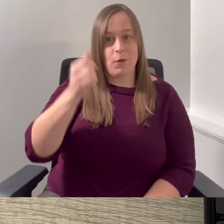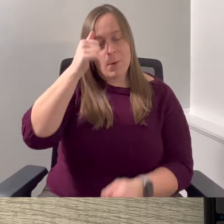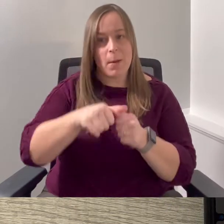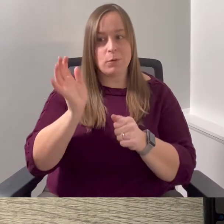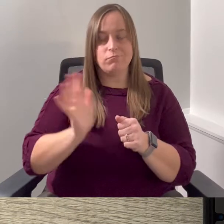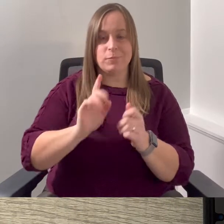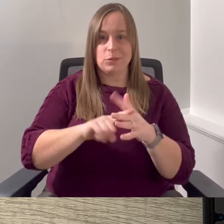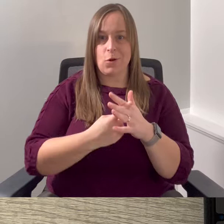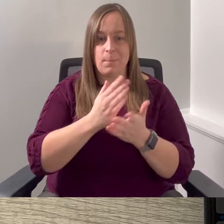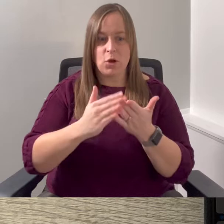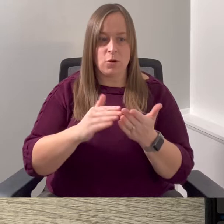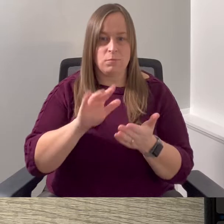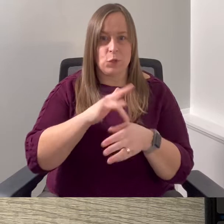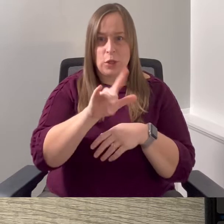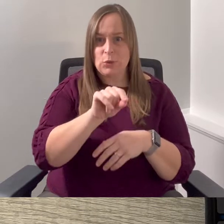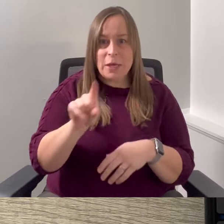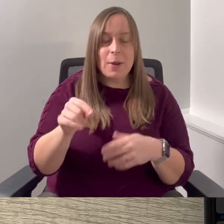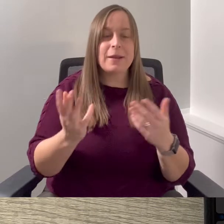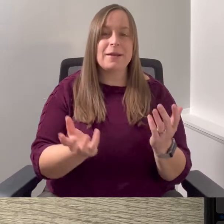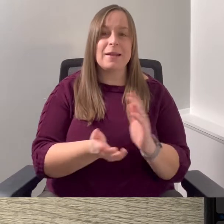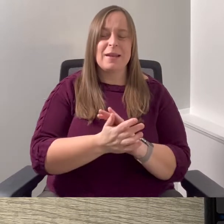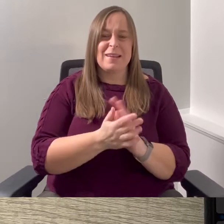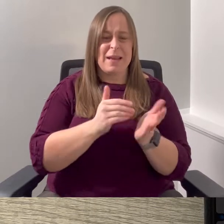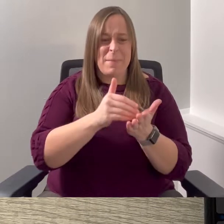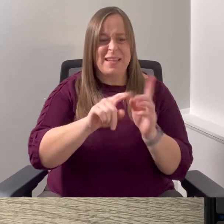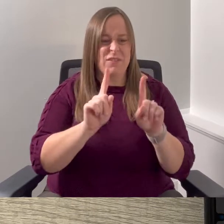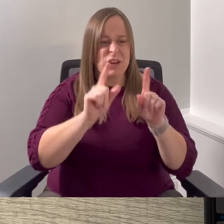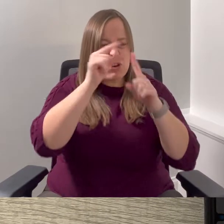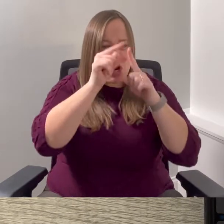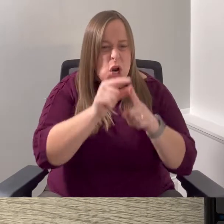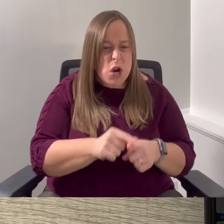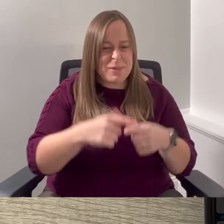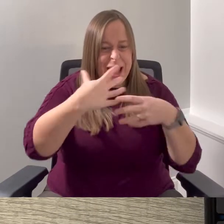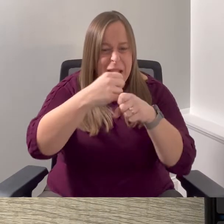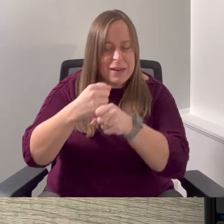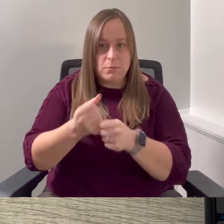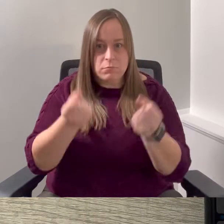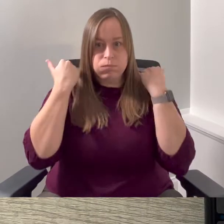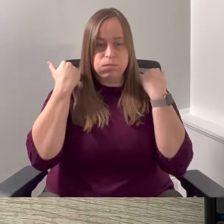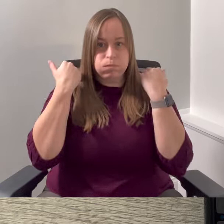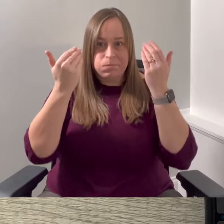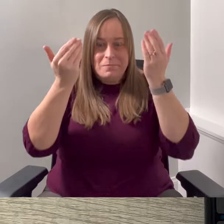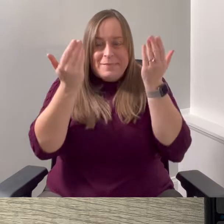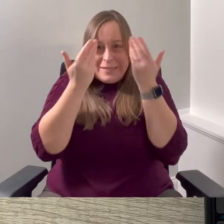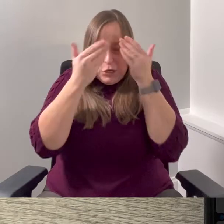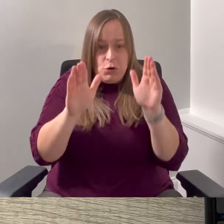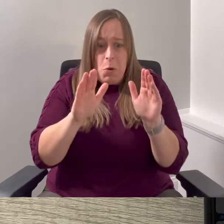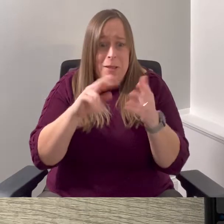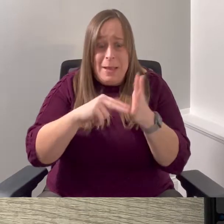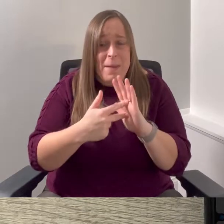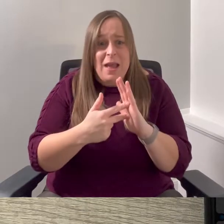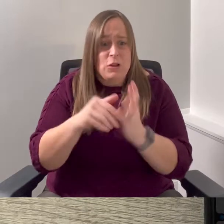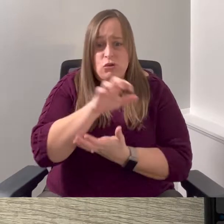remember when I first started budgeting back in early 2020, there were a million different terms and acronyms and things I was just clueless